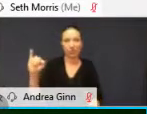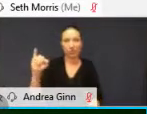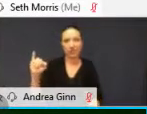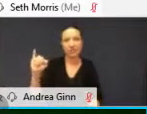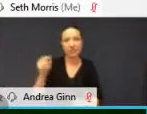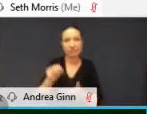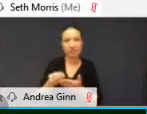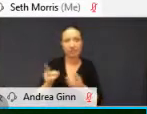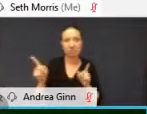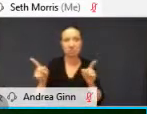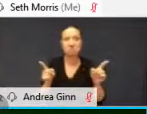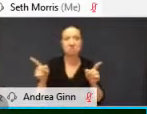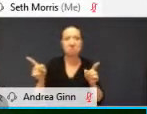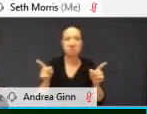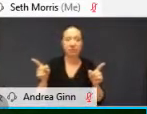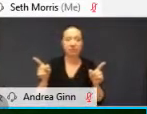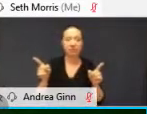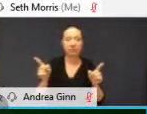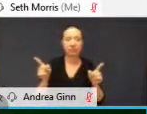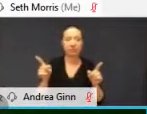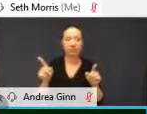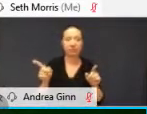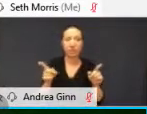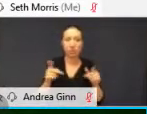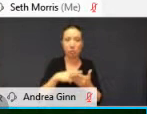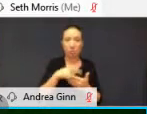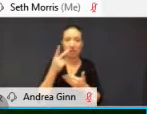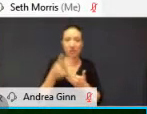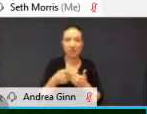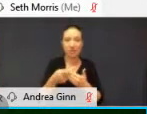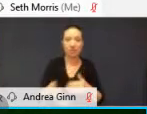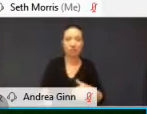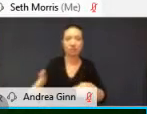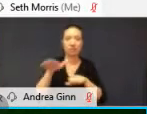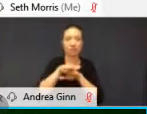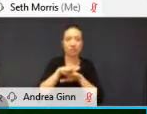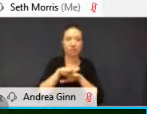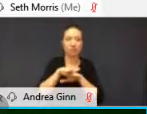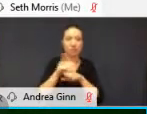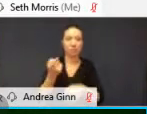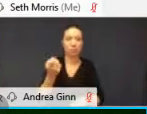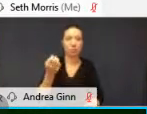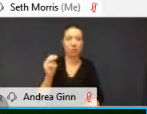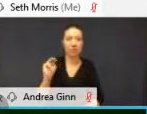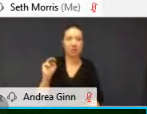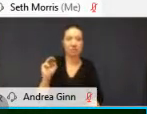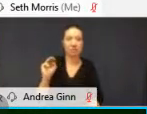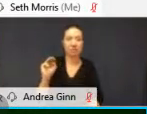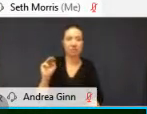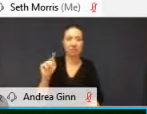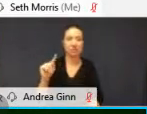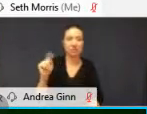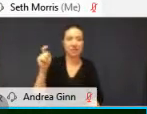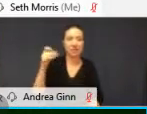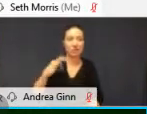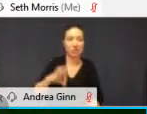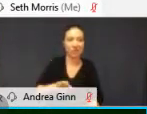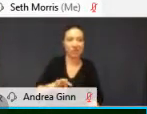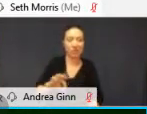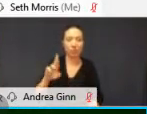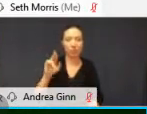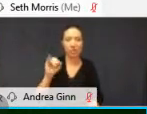We did these policies on top of enhanced premium tax credits. So reinsurance is like giving insurance to the